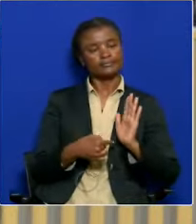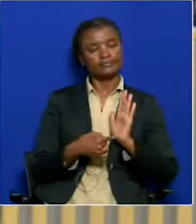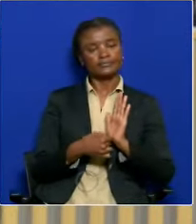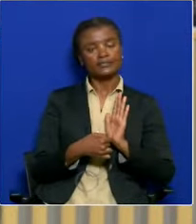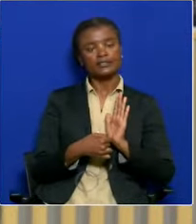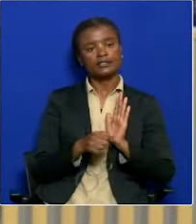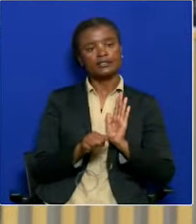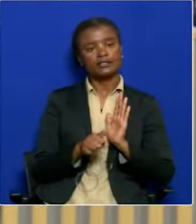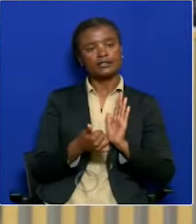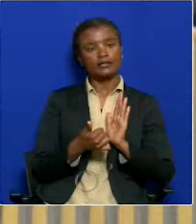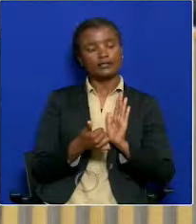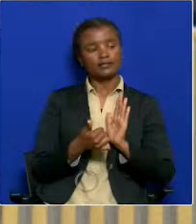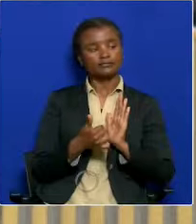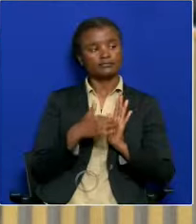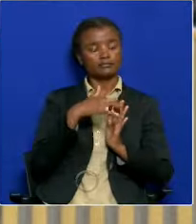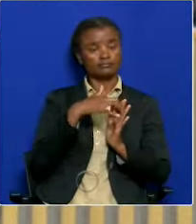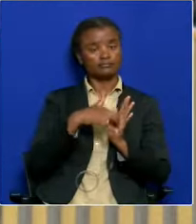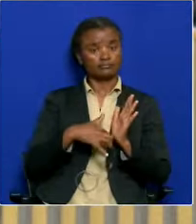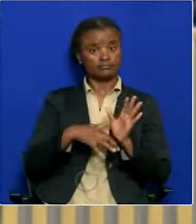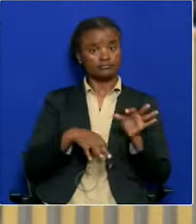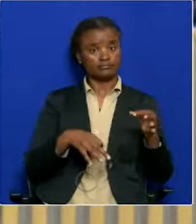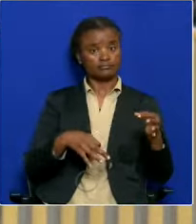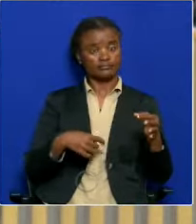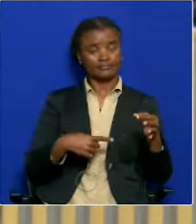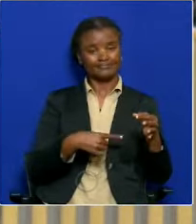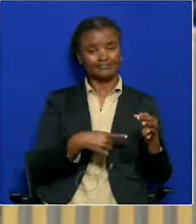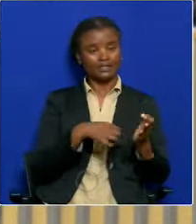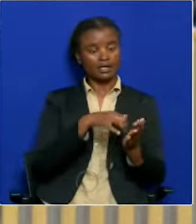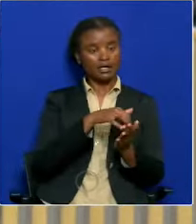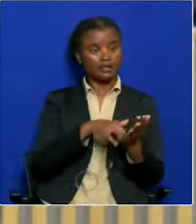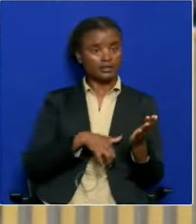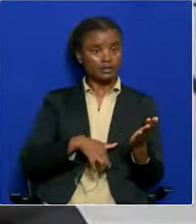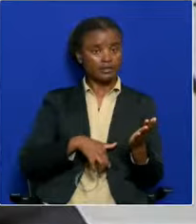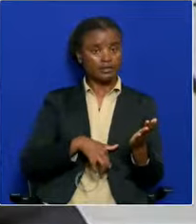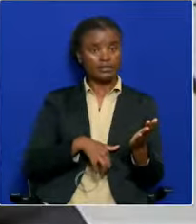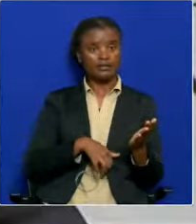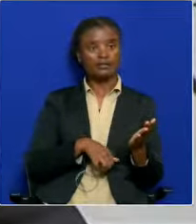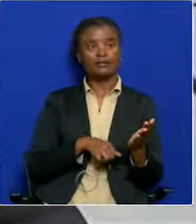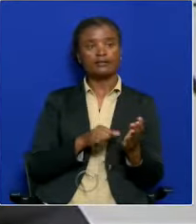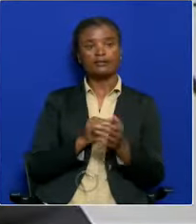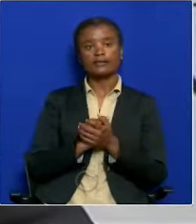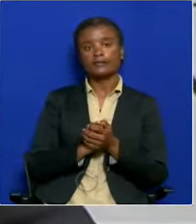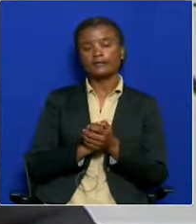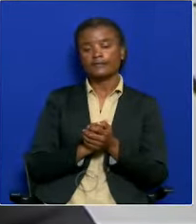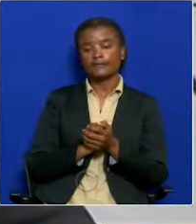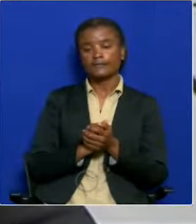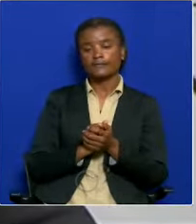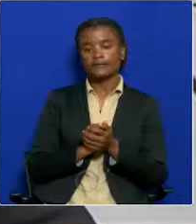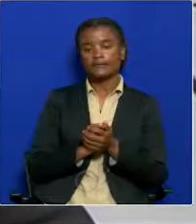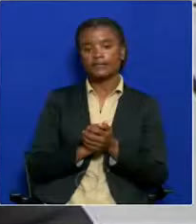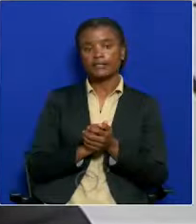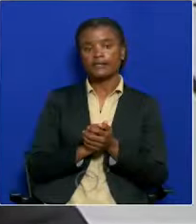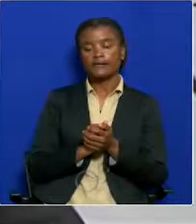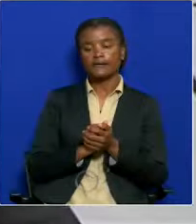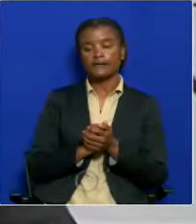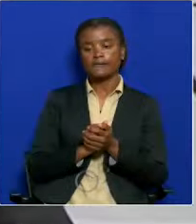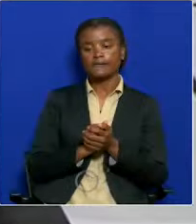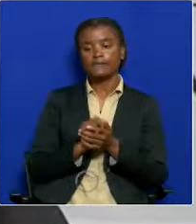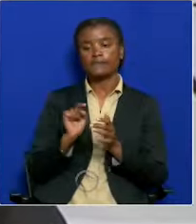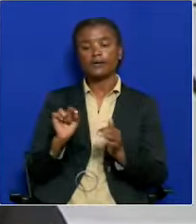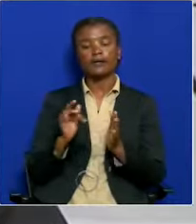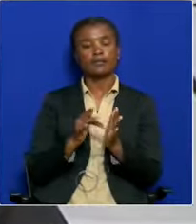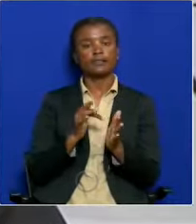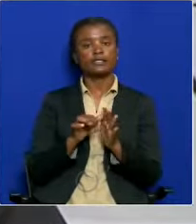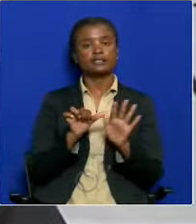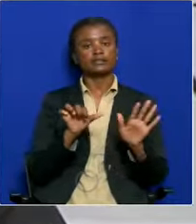article? Yes, Commissioner. So if you can please go to page 60. So it's immediately